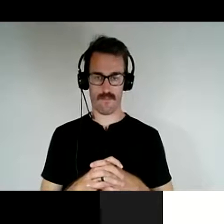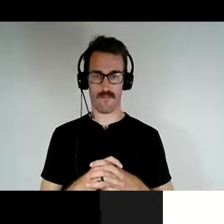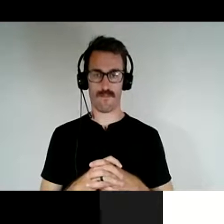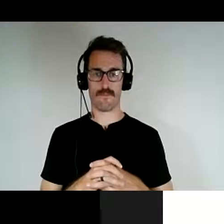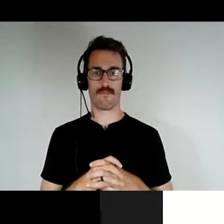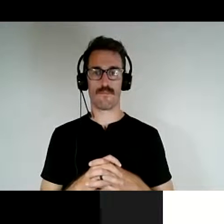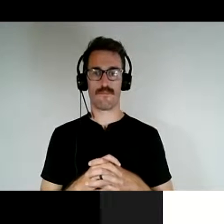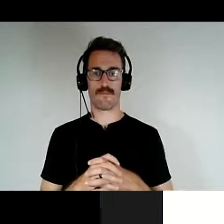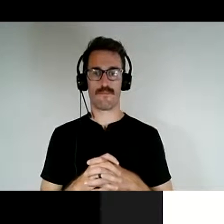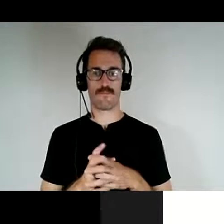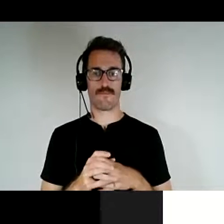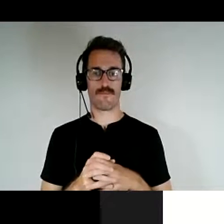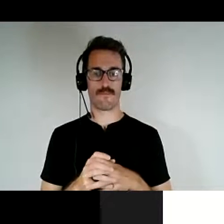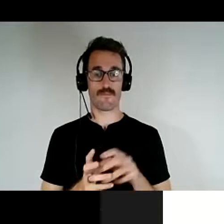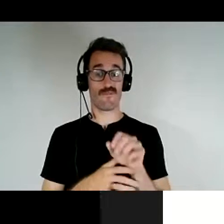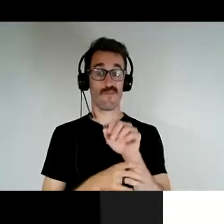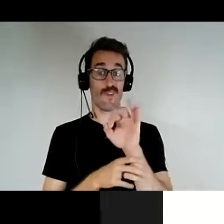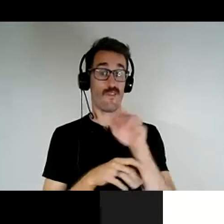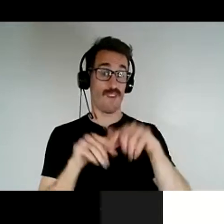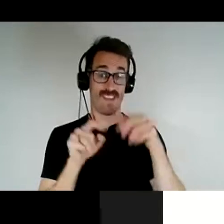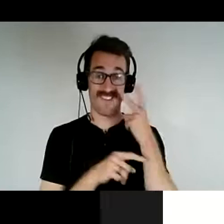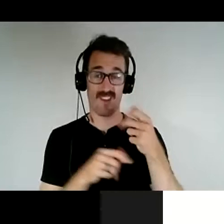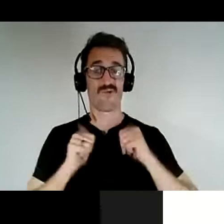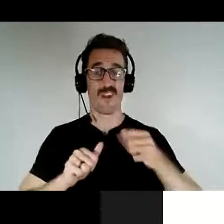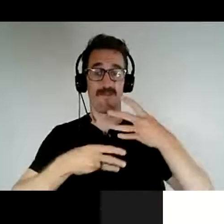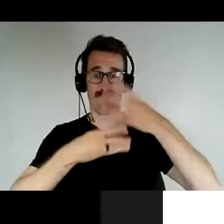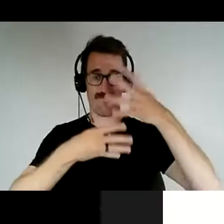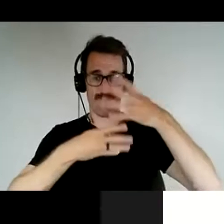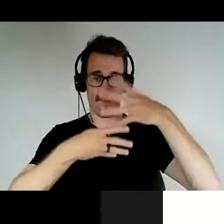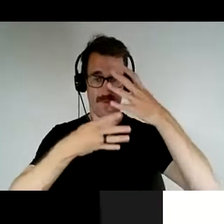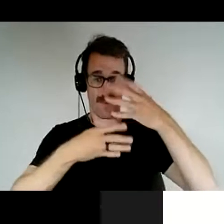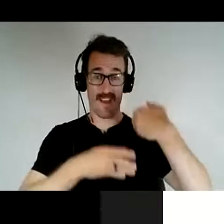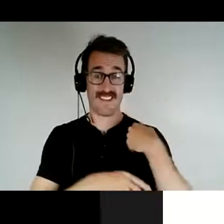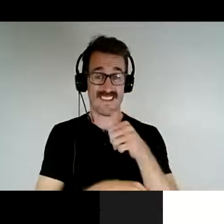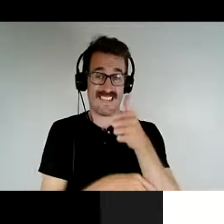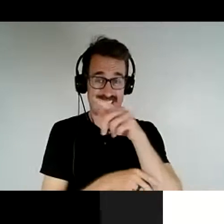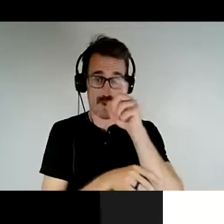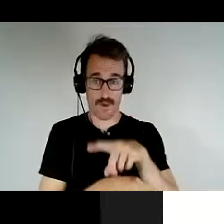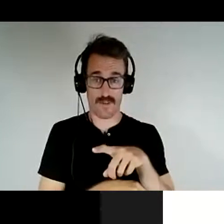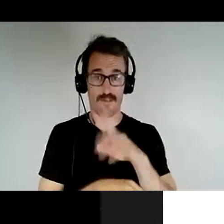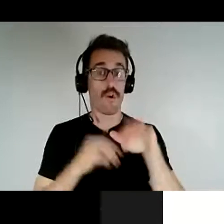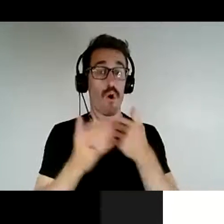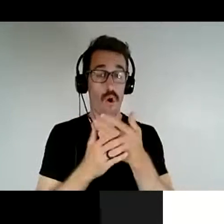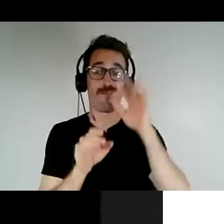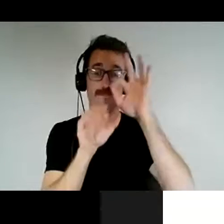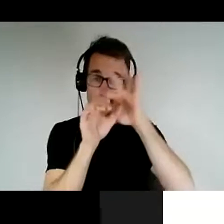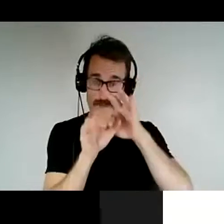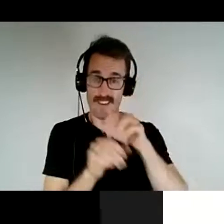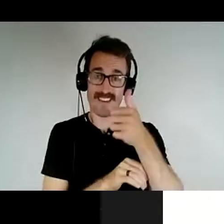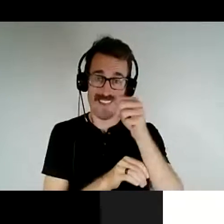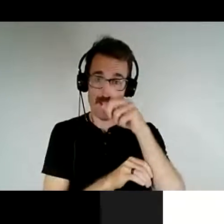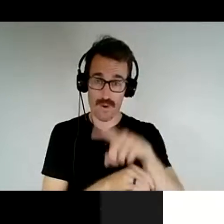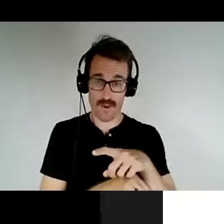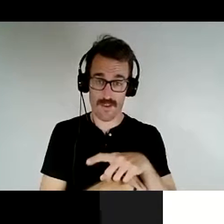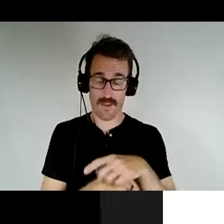For those who can't see them, just try to scroll down. There are 10 of them, and you're all voting on 10. Oh, I thought we